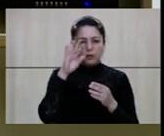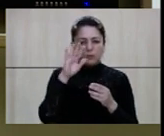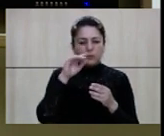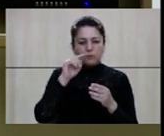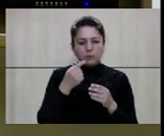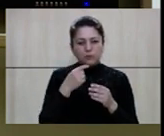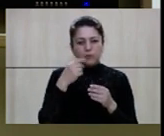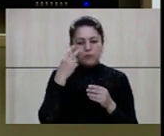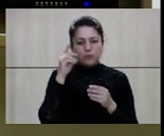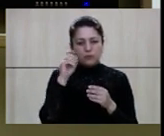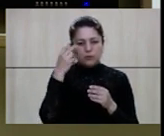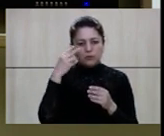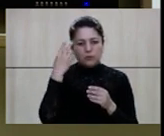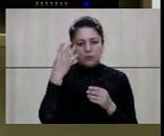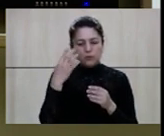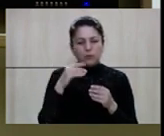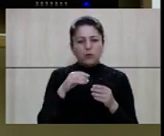45,124 ni 100 ga ko'paytirsak,